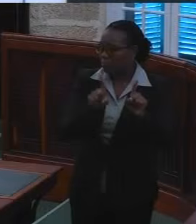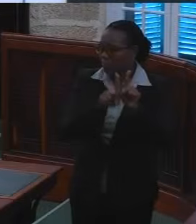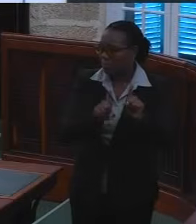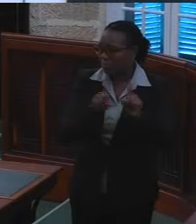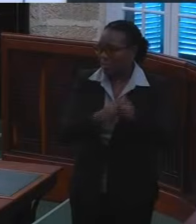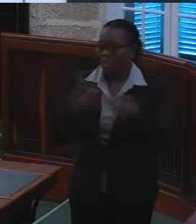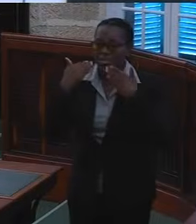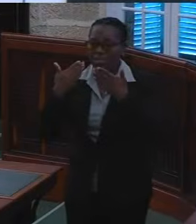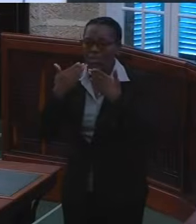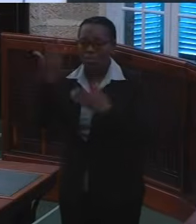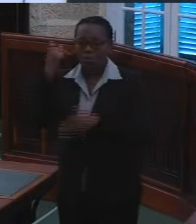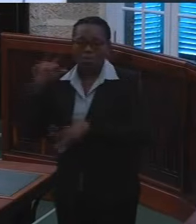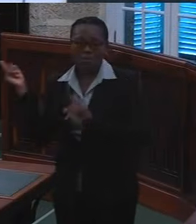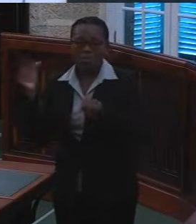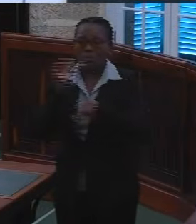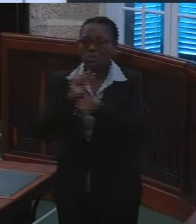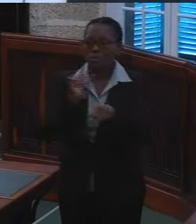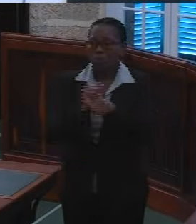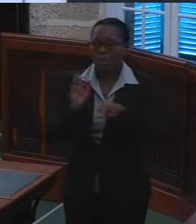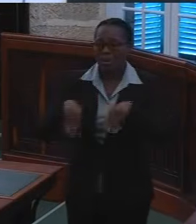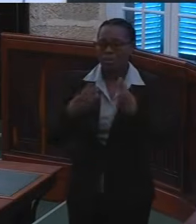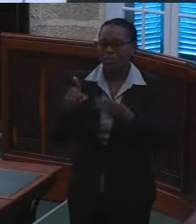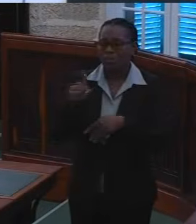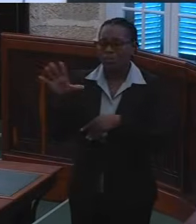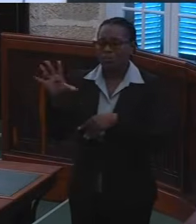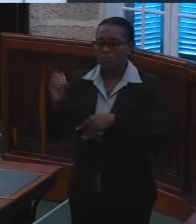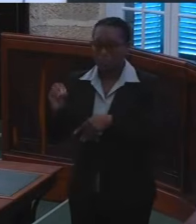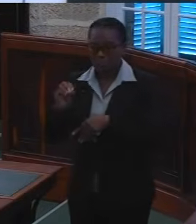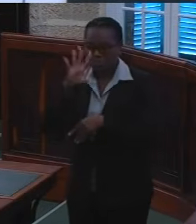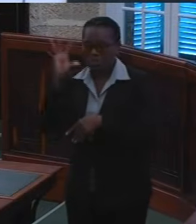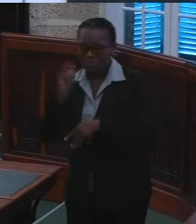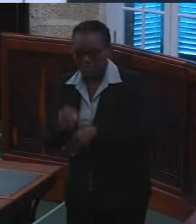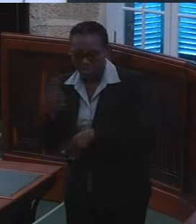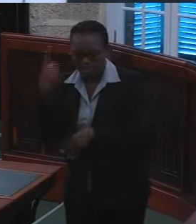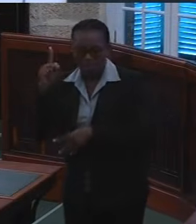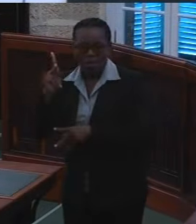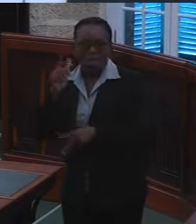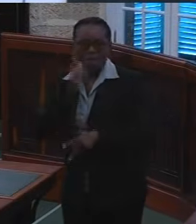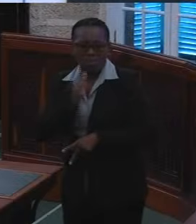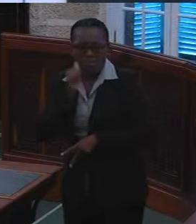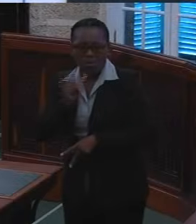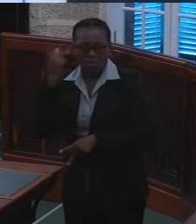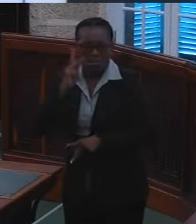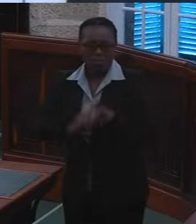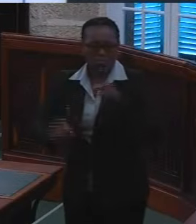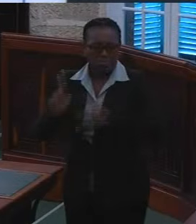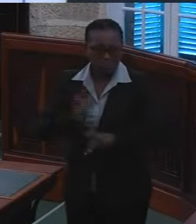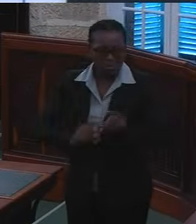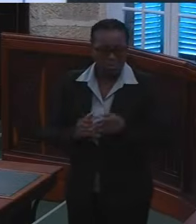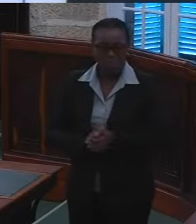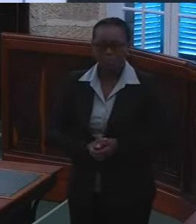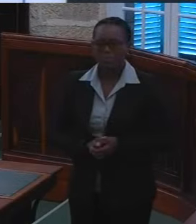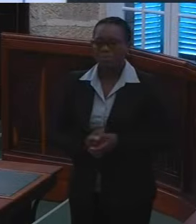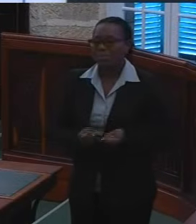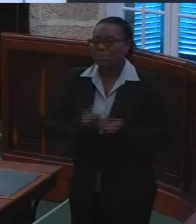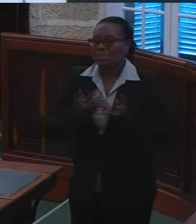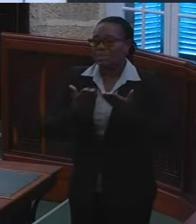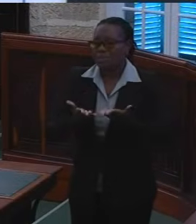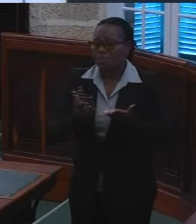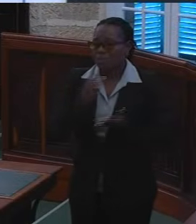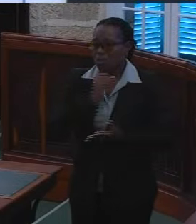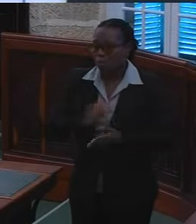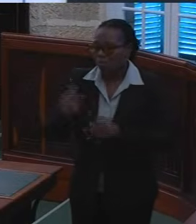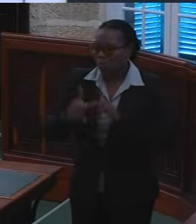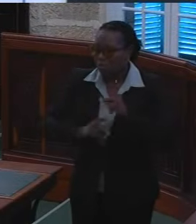every single day. Just ordinary women, sir, trying to do their best for older people in this country. I believe that this parliament should recognize them,